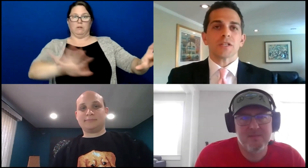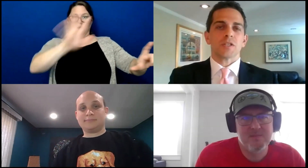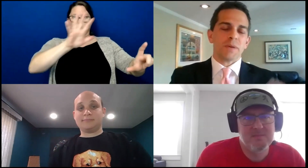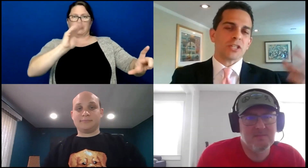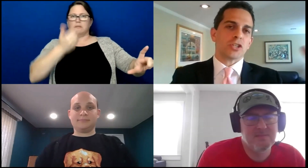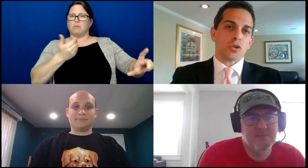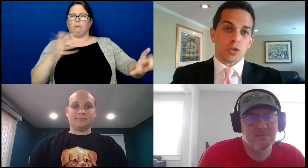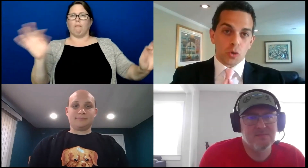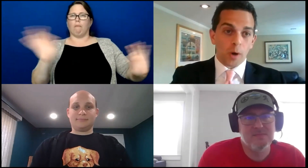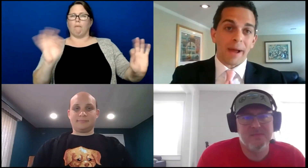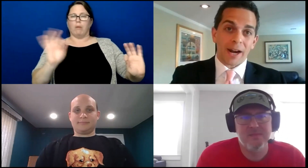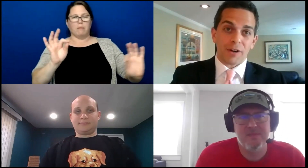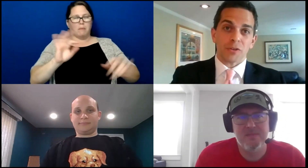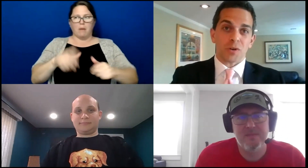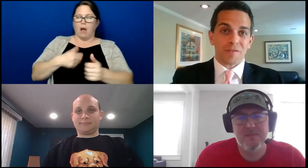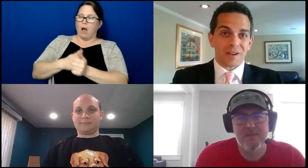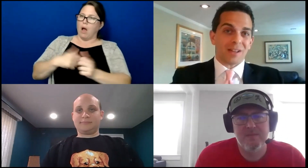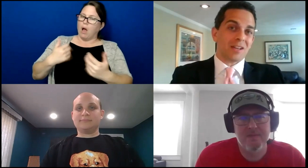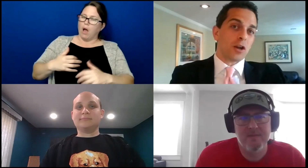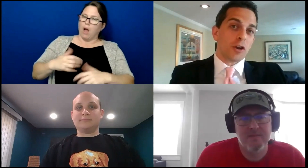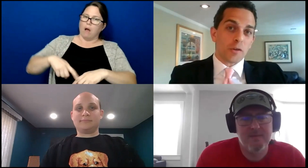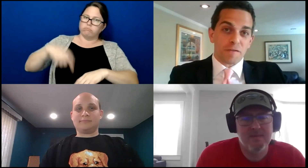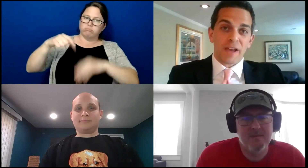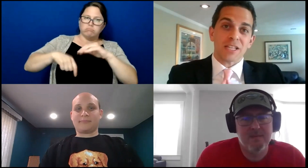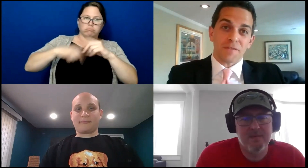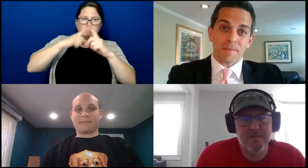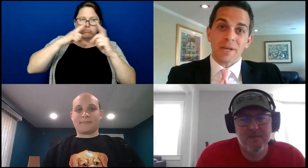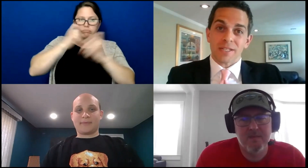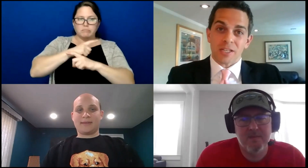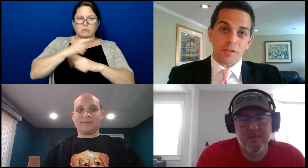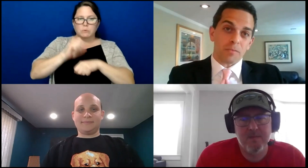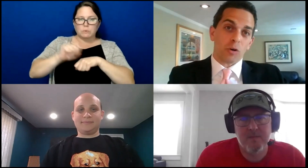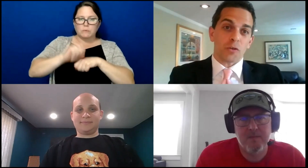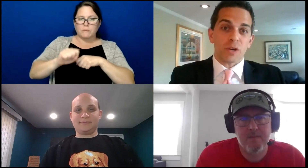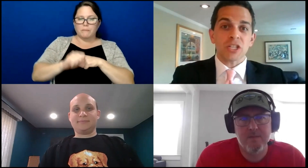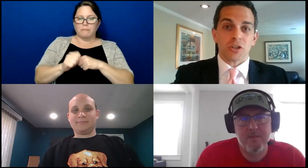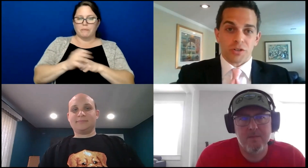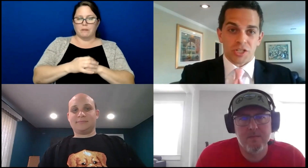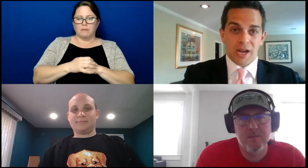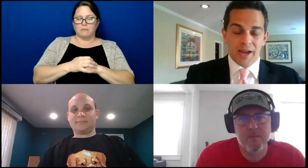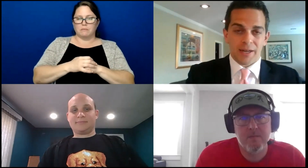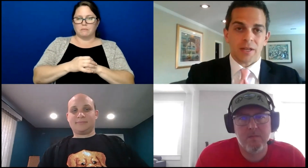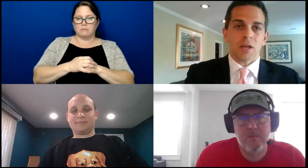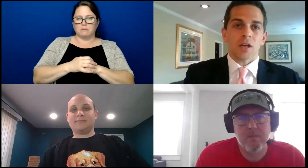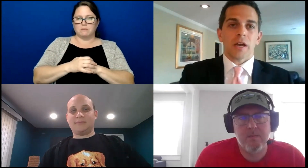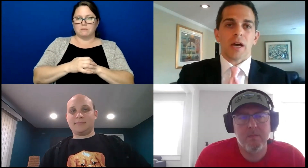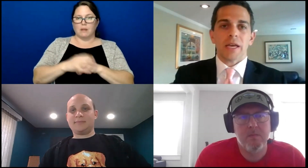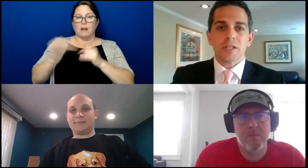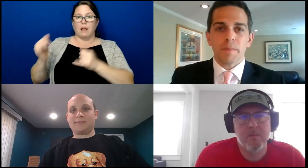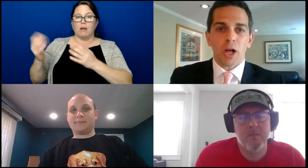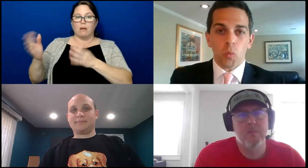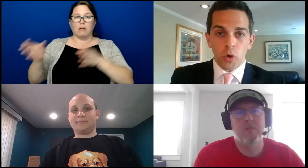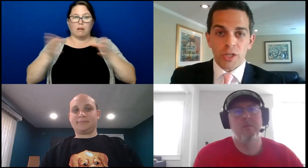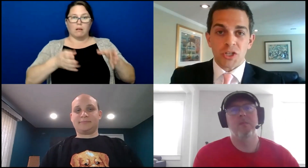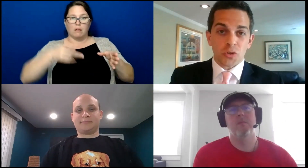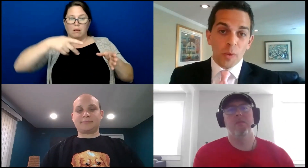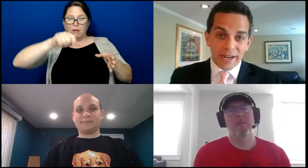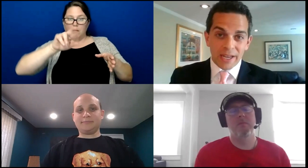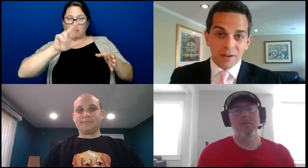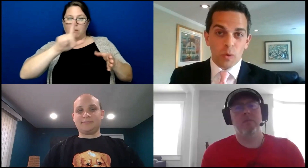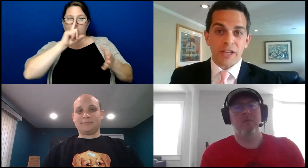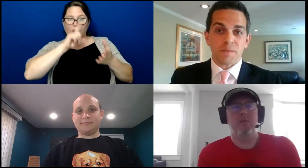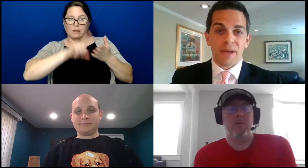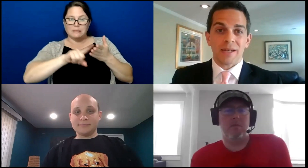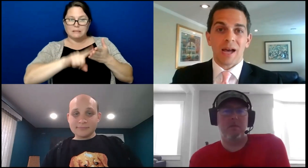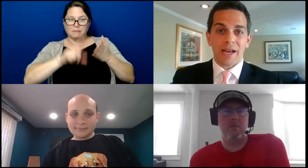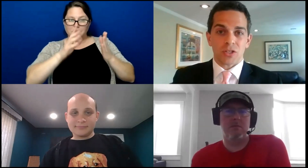of speaks to your background, sort of another phase of the business more on the research side. Isabel Woods